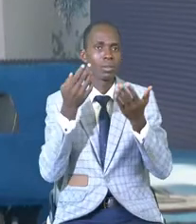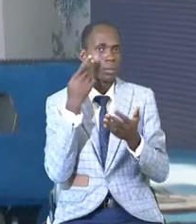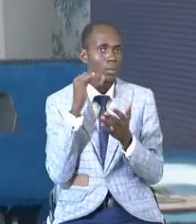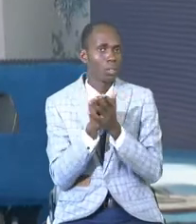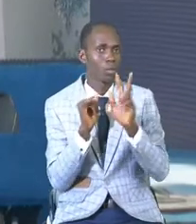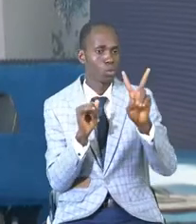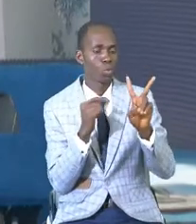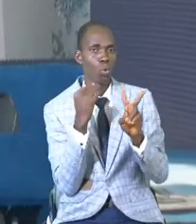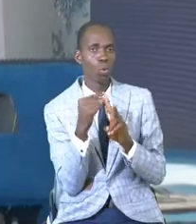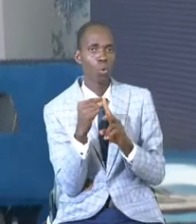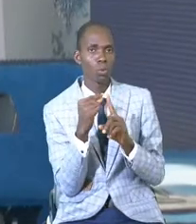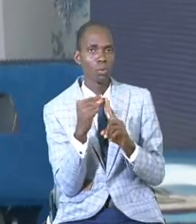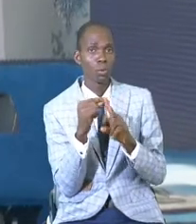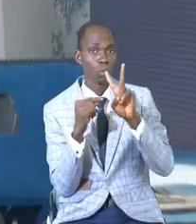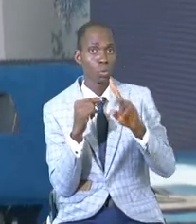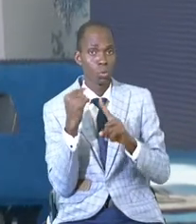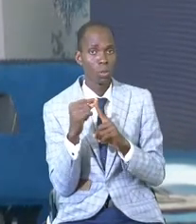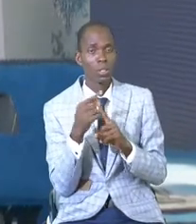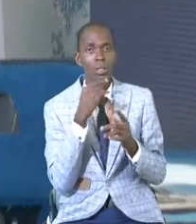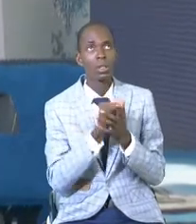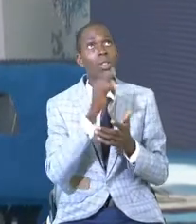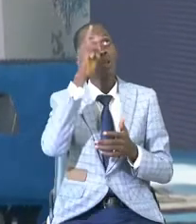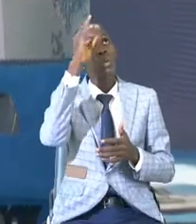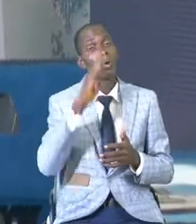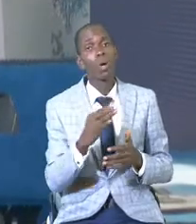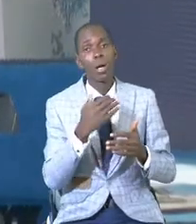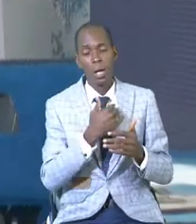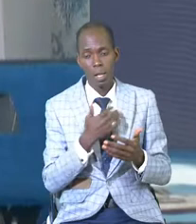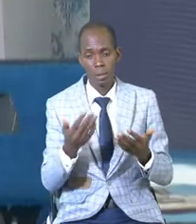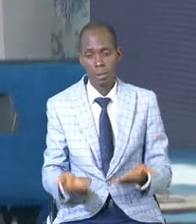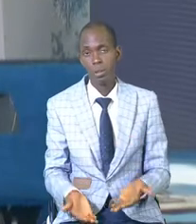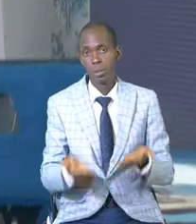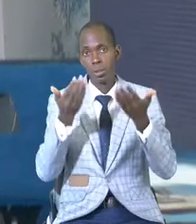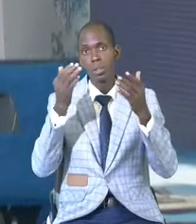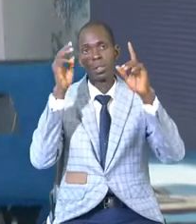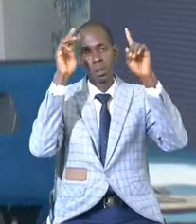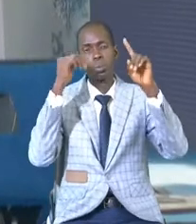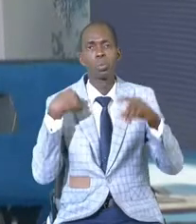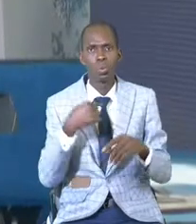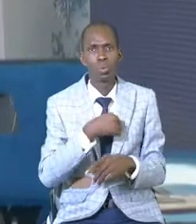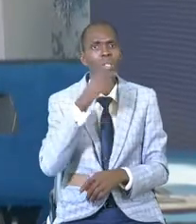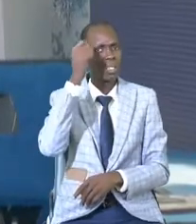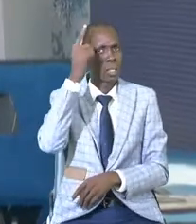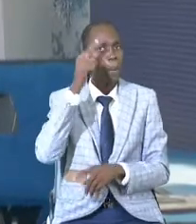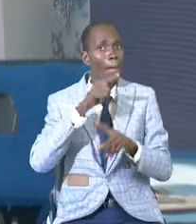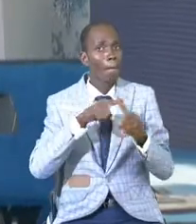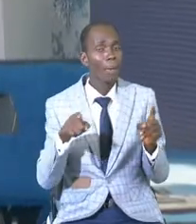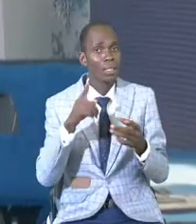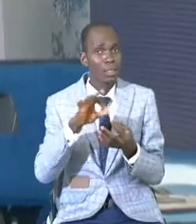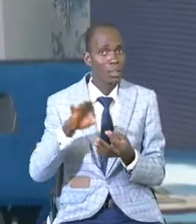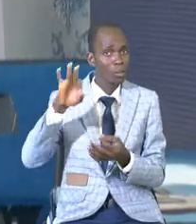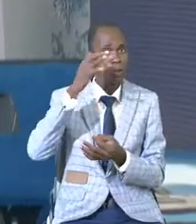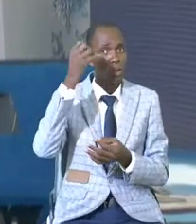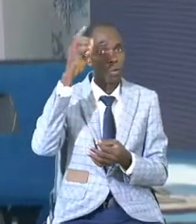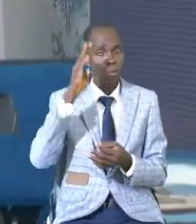said God also has exalted him, we understand. But now the Spirit of God wants to tell